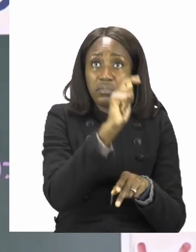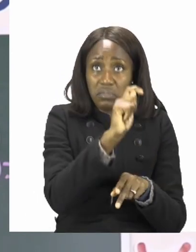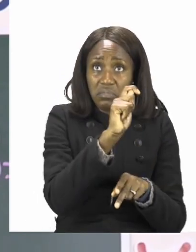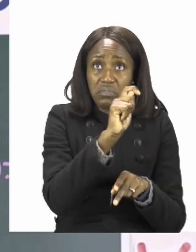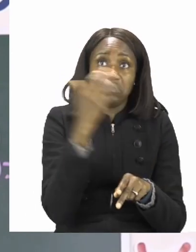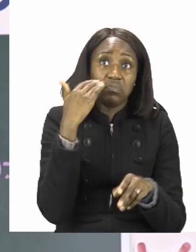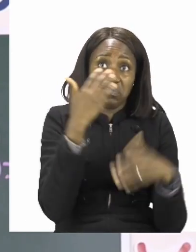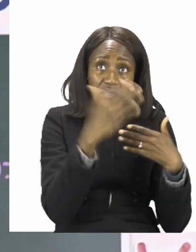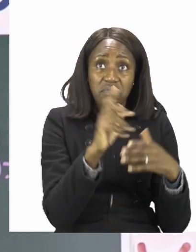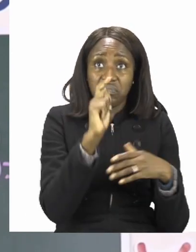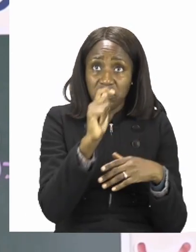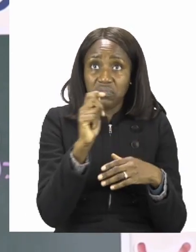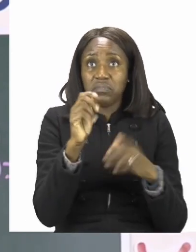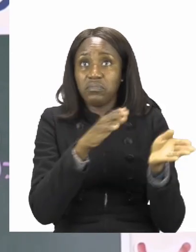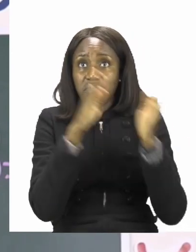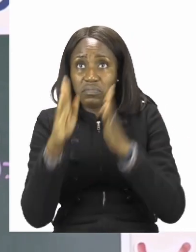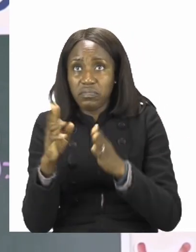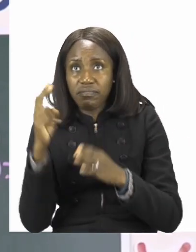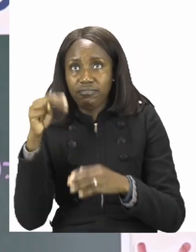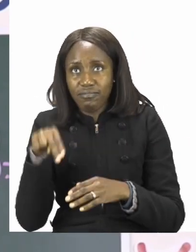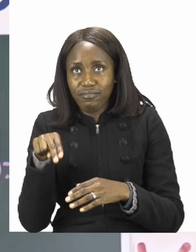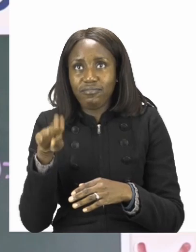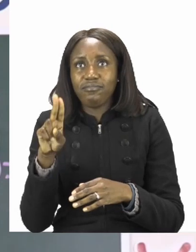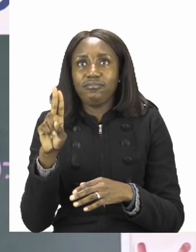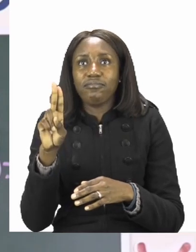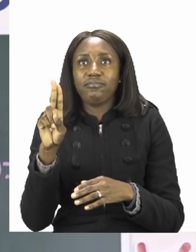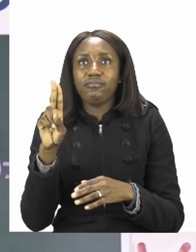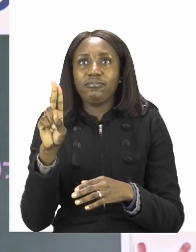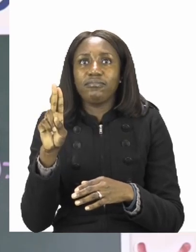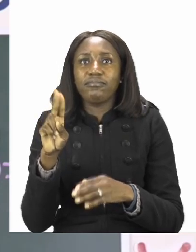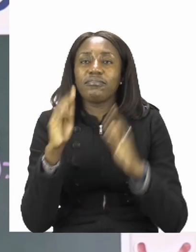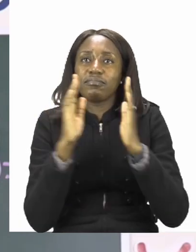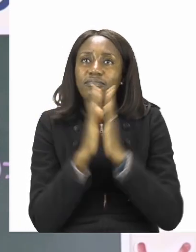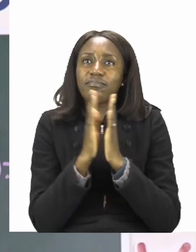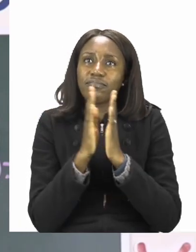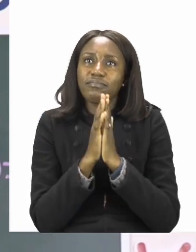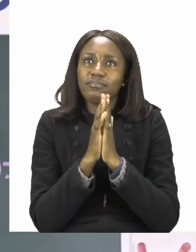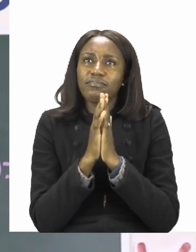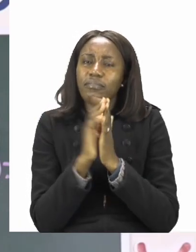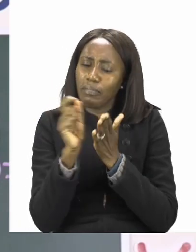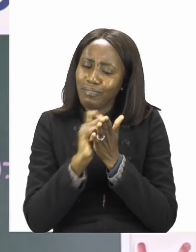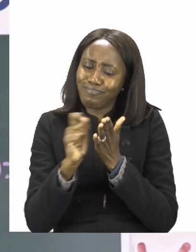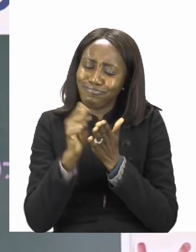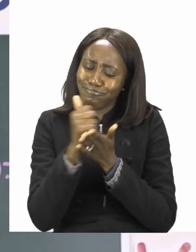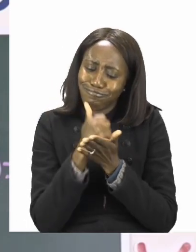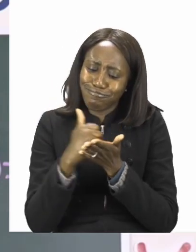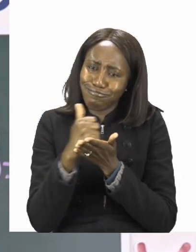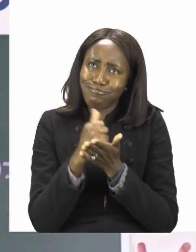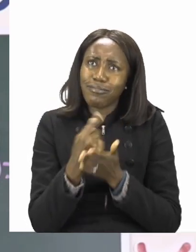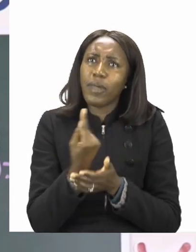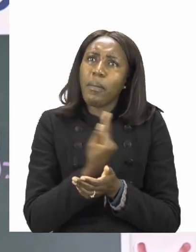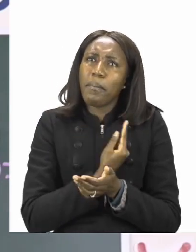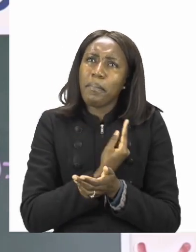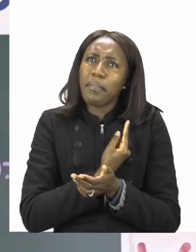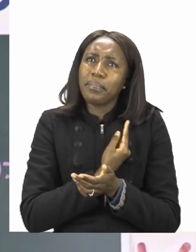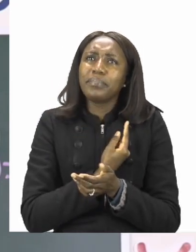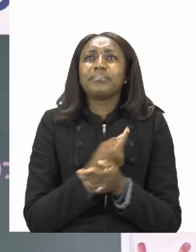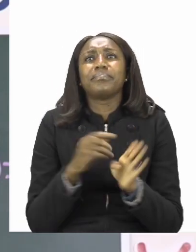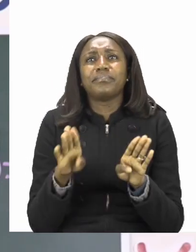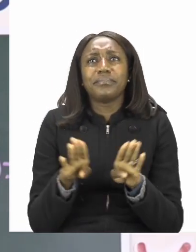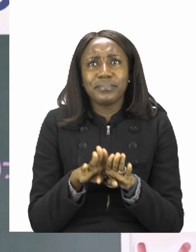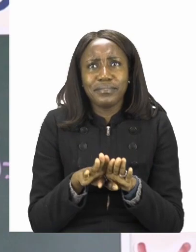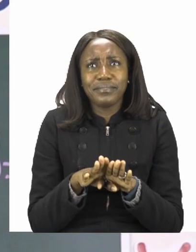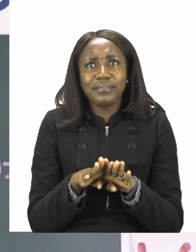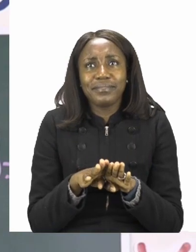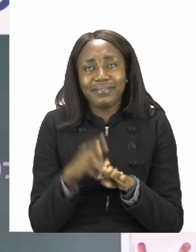only one that has changed. Take your time and make sure that you are doing it by yourself. I'll see you when